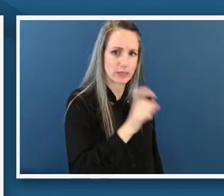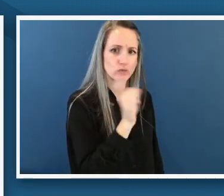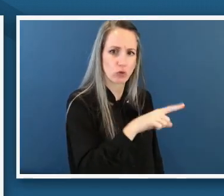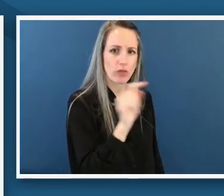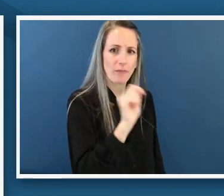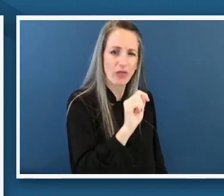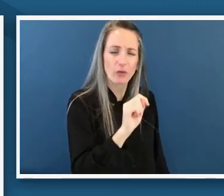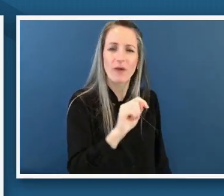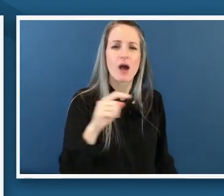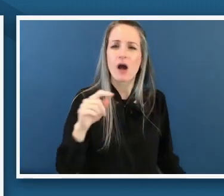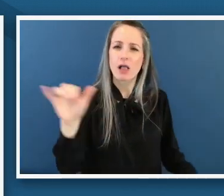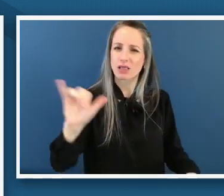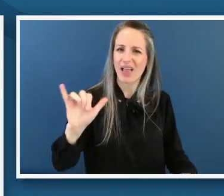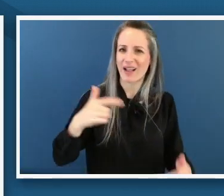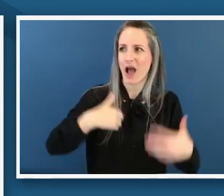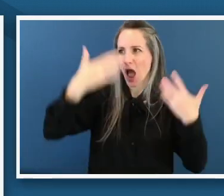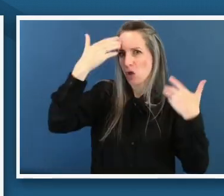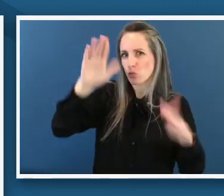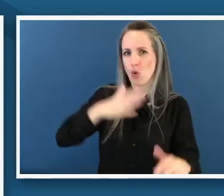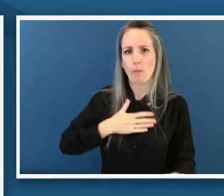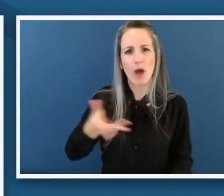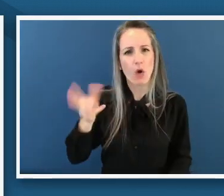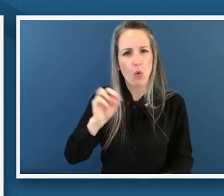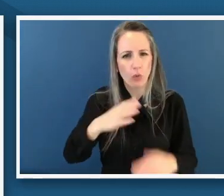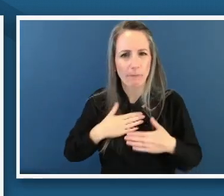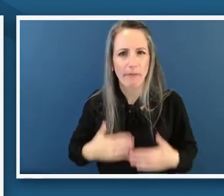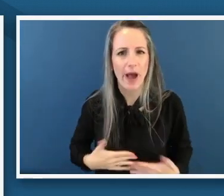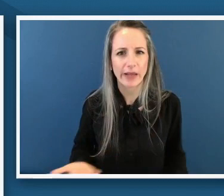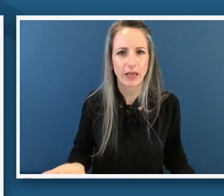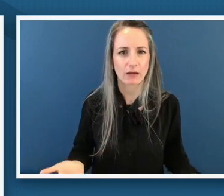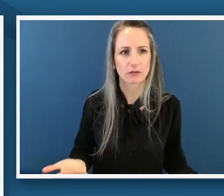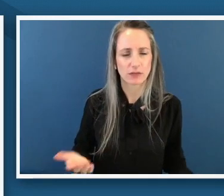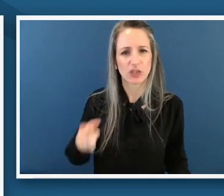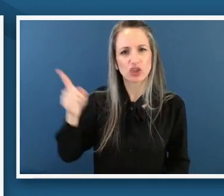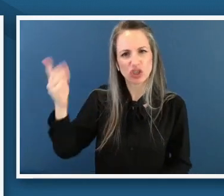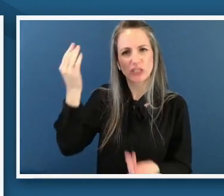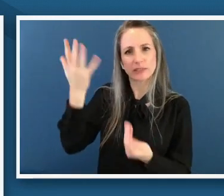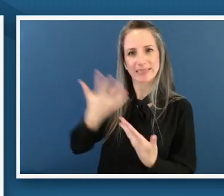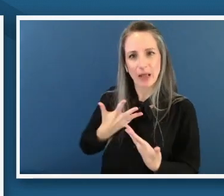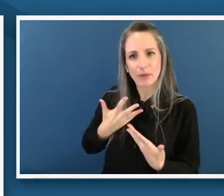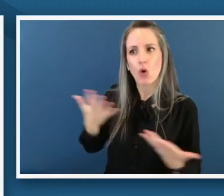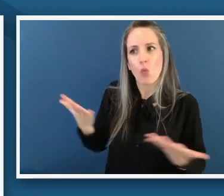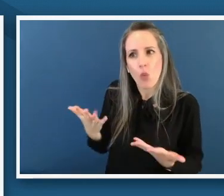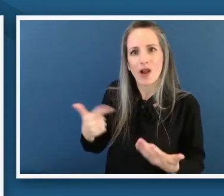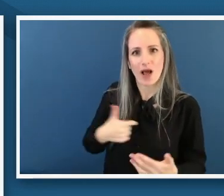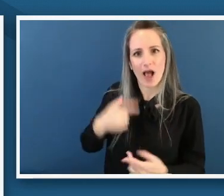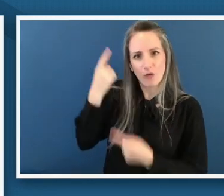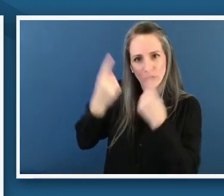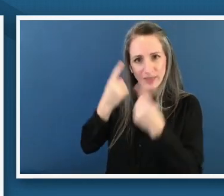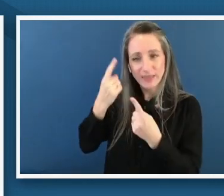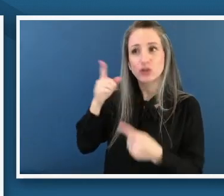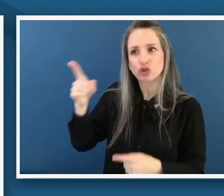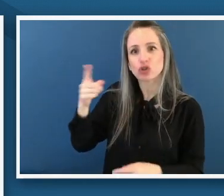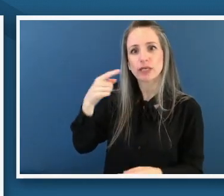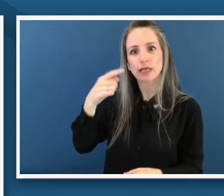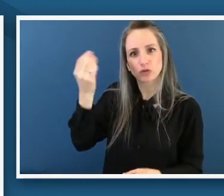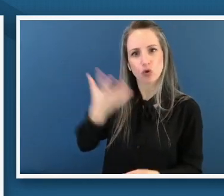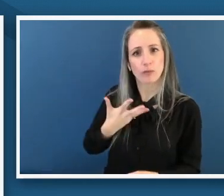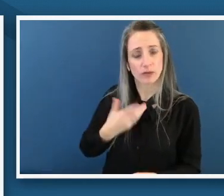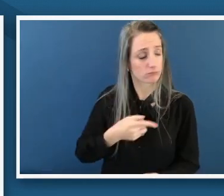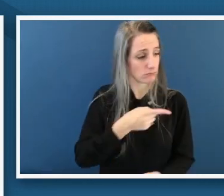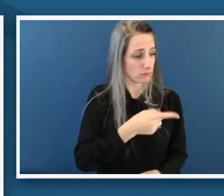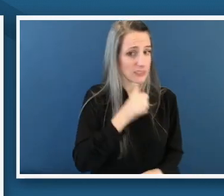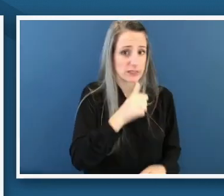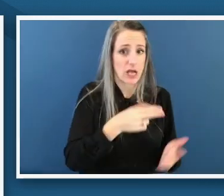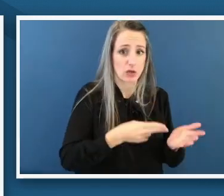with myself and my own body. She was telling me that my thoughts and the thing that I was expressing just wasn't true. And